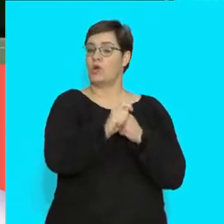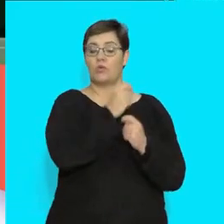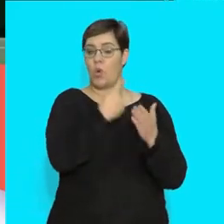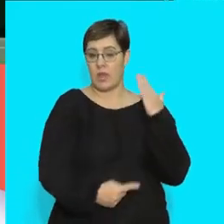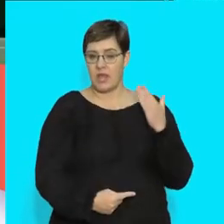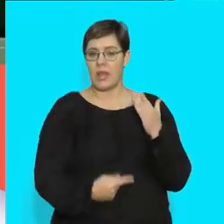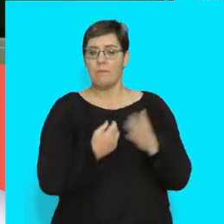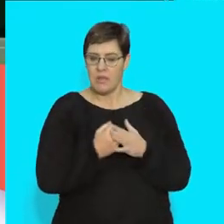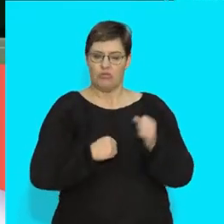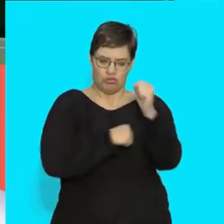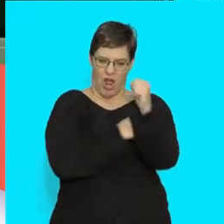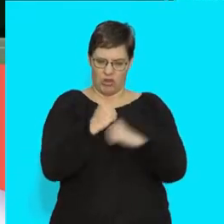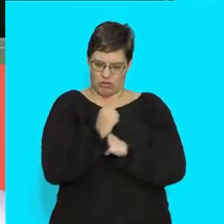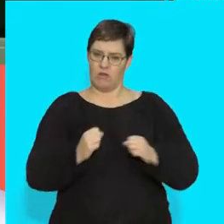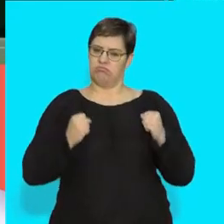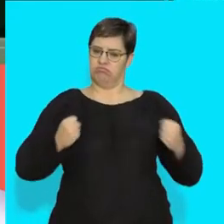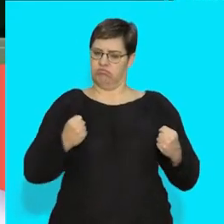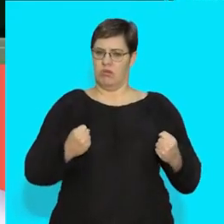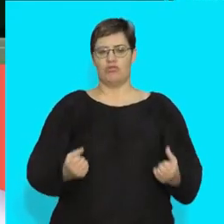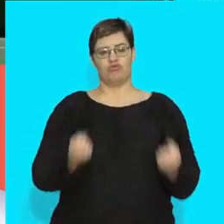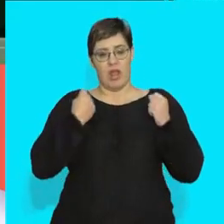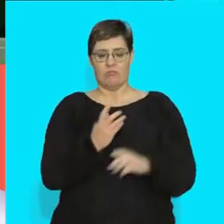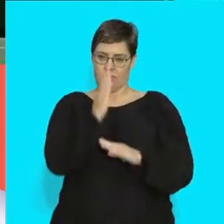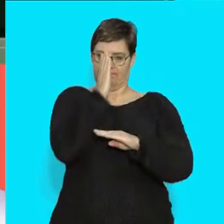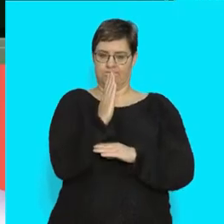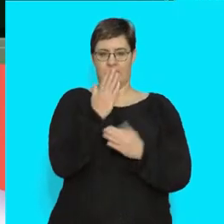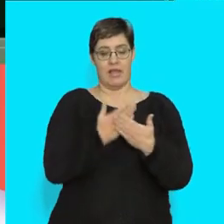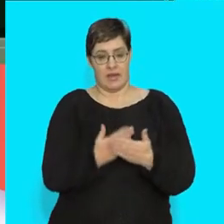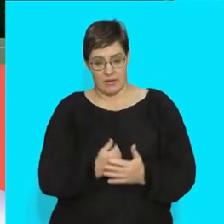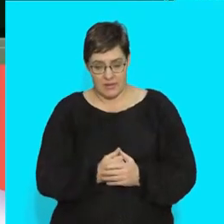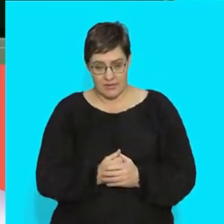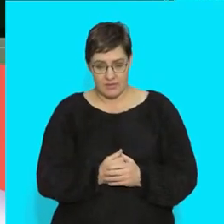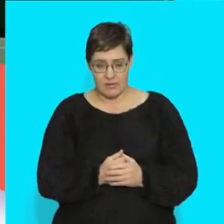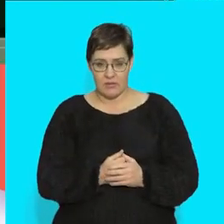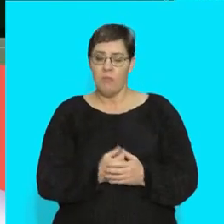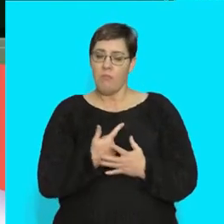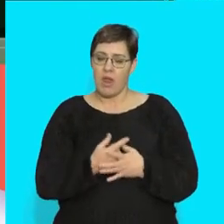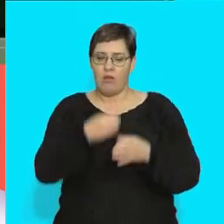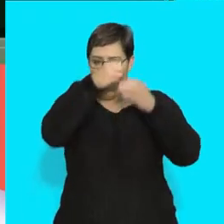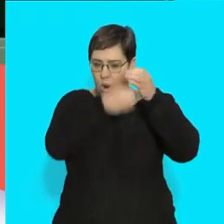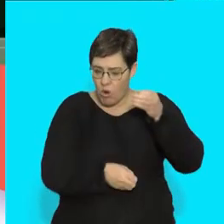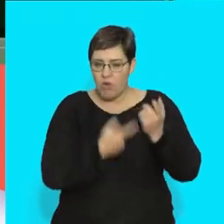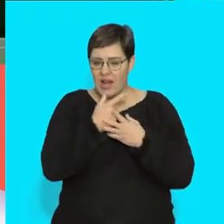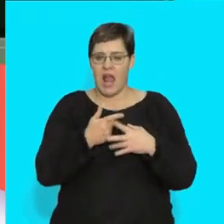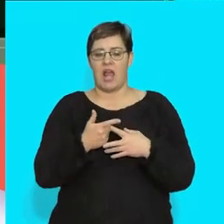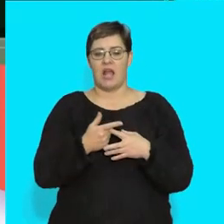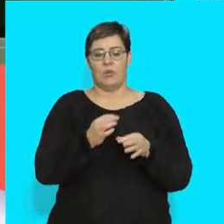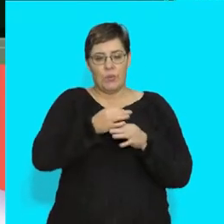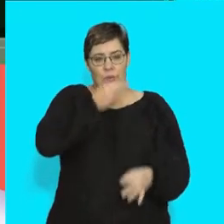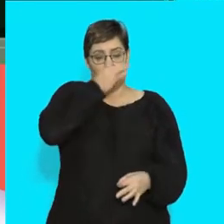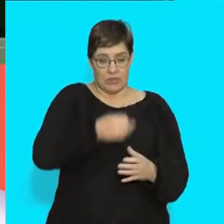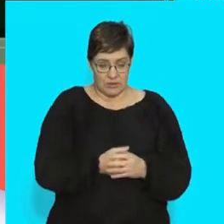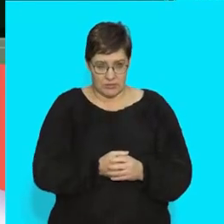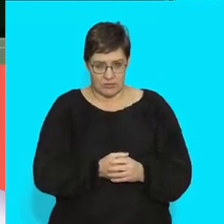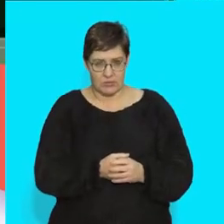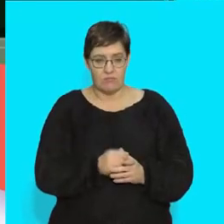gives the plant strength to stand upright. Okay, it's hollow. It's like a straw. Now, we've got to get